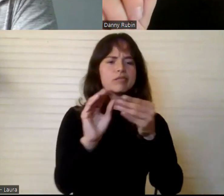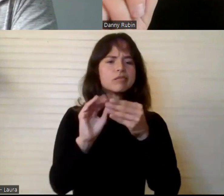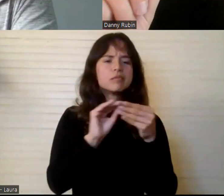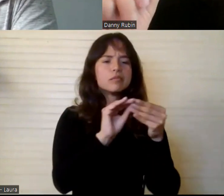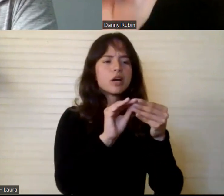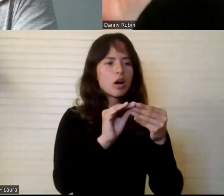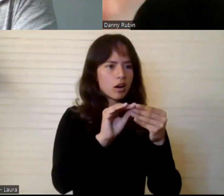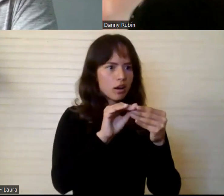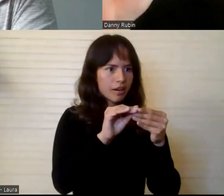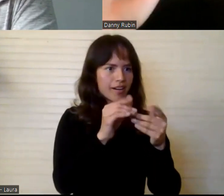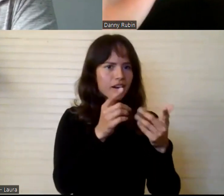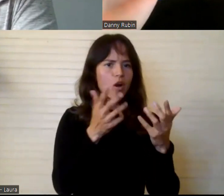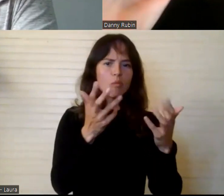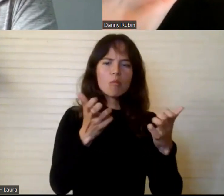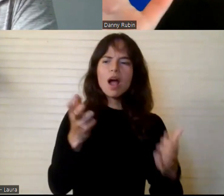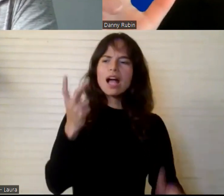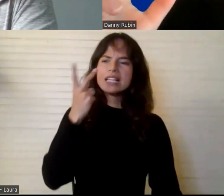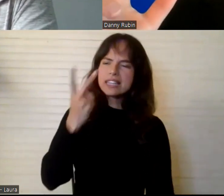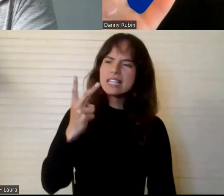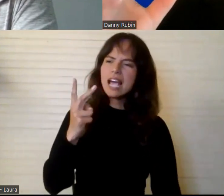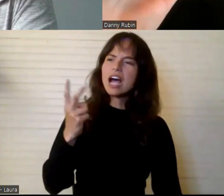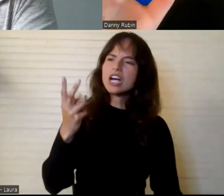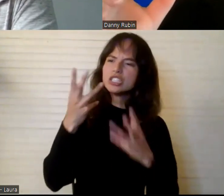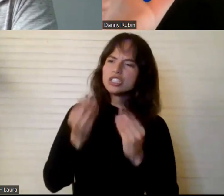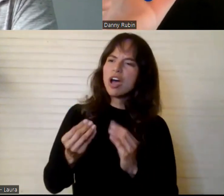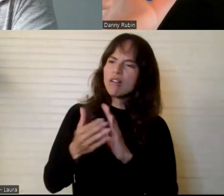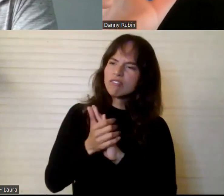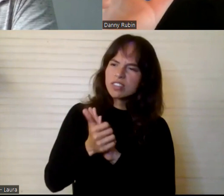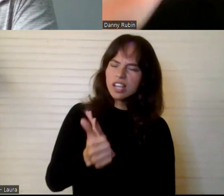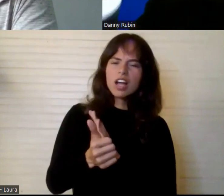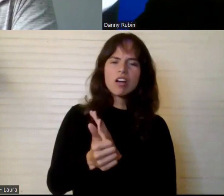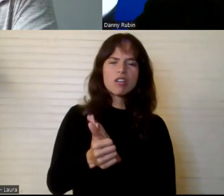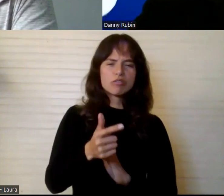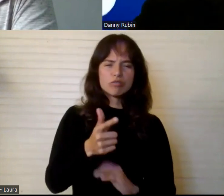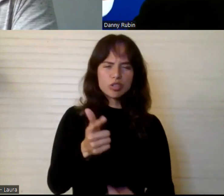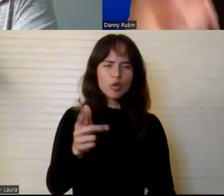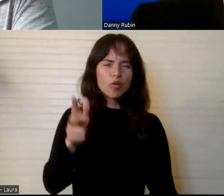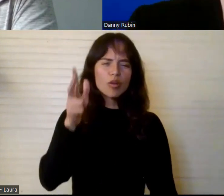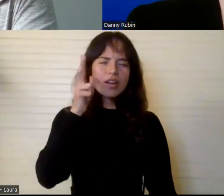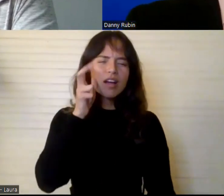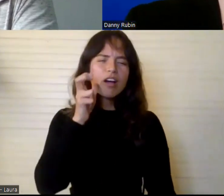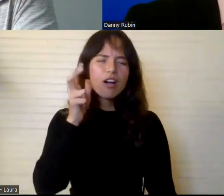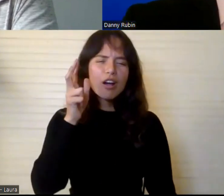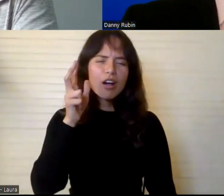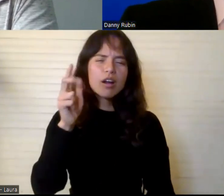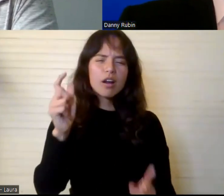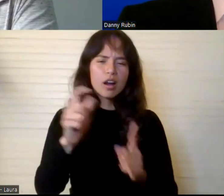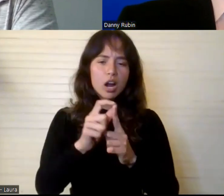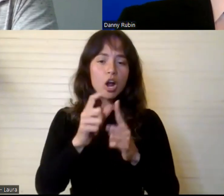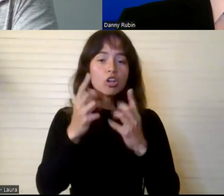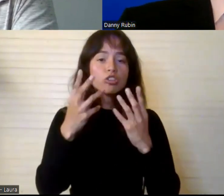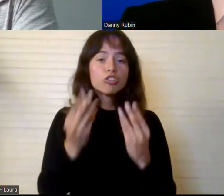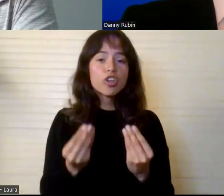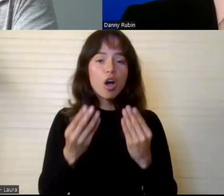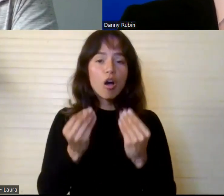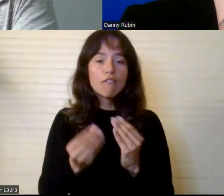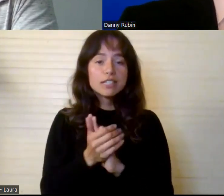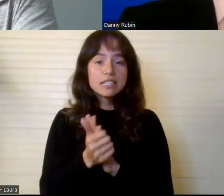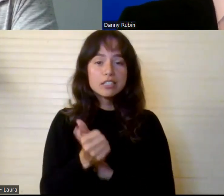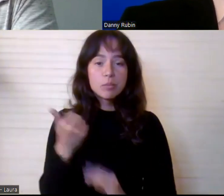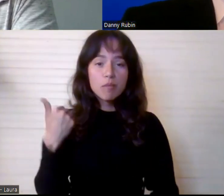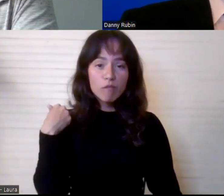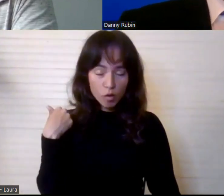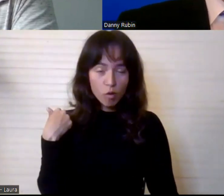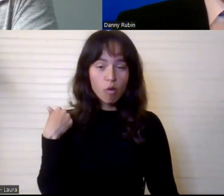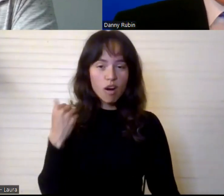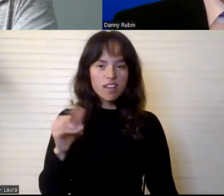skills? They want to see the soft skills from the students. Do you ever hear that request? Any hands up for hearing that? We know that so many